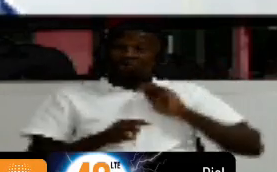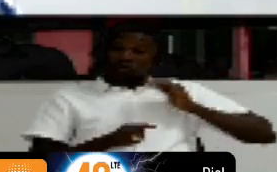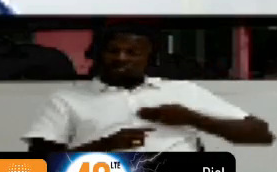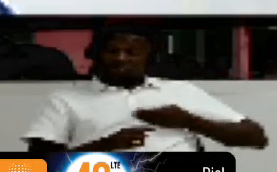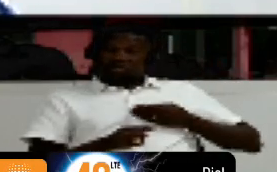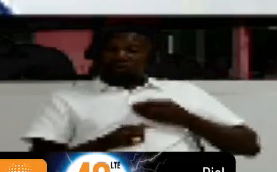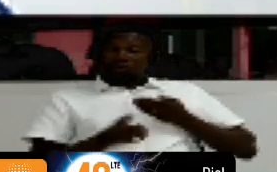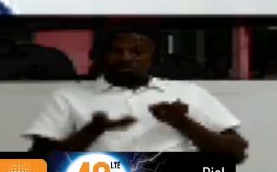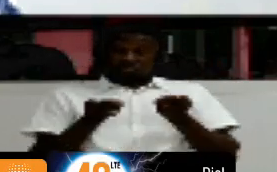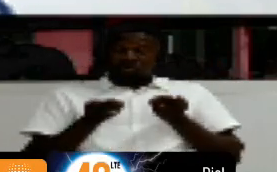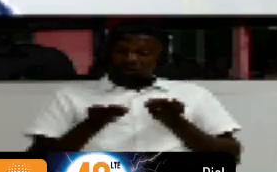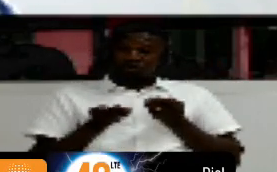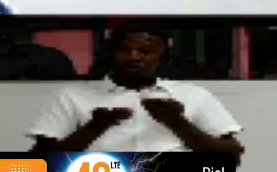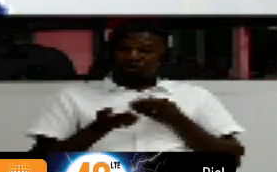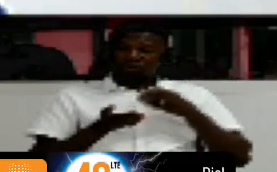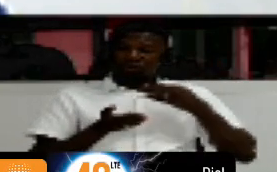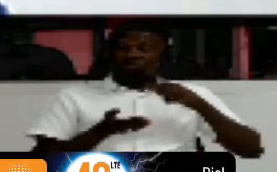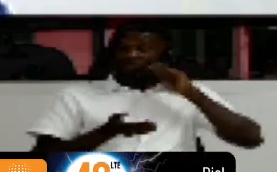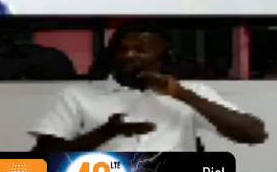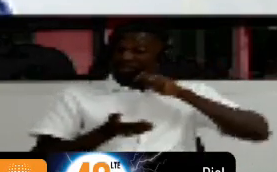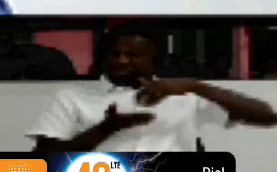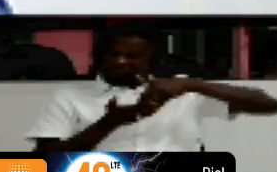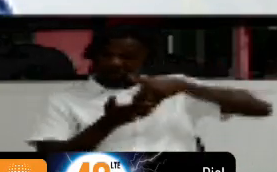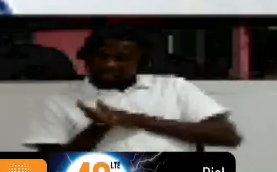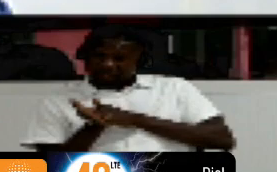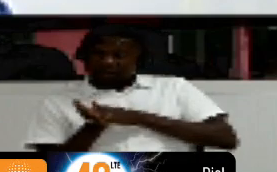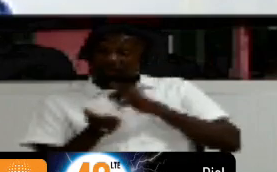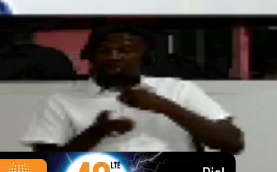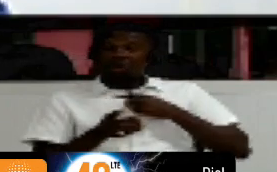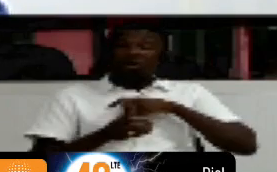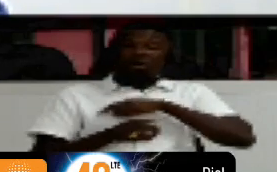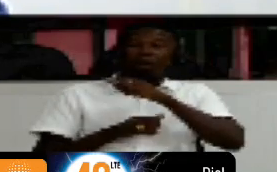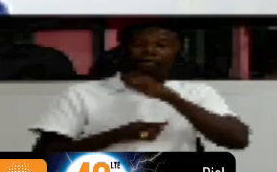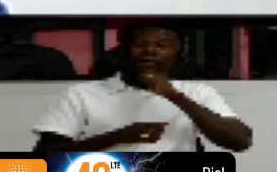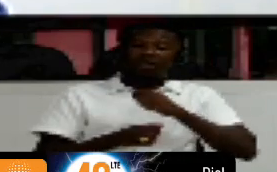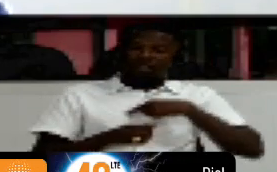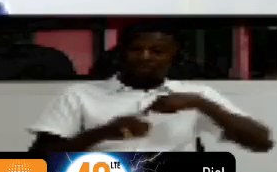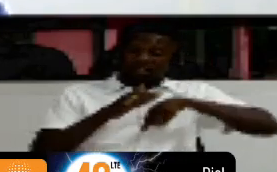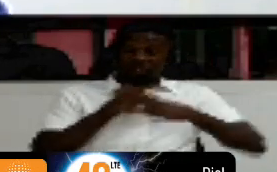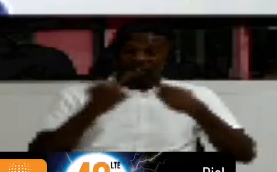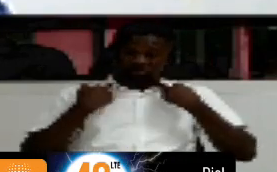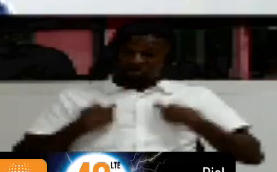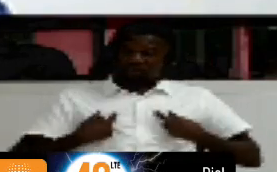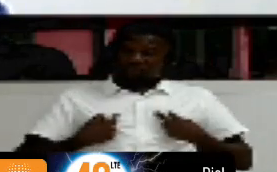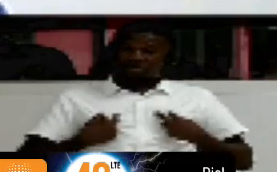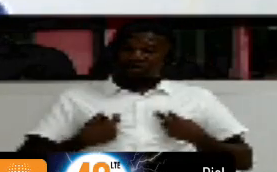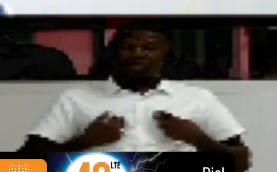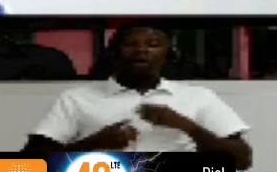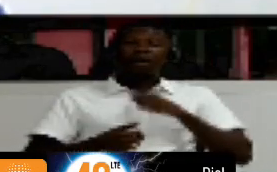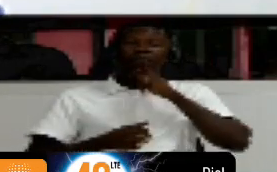raped by our men in uniform. A male student was badly beaten,